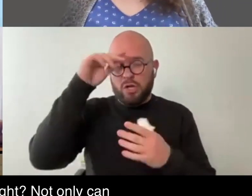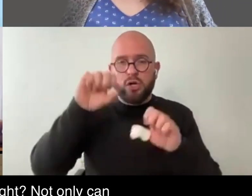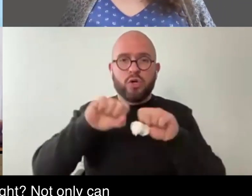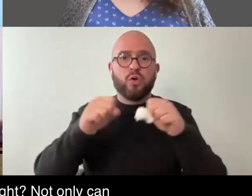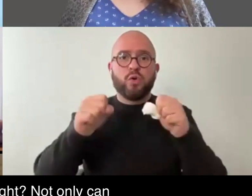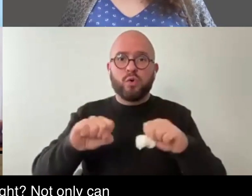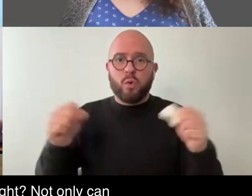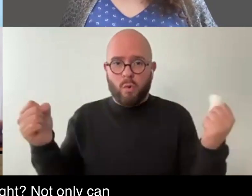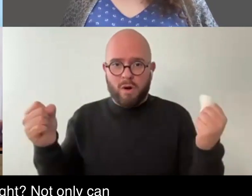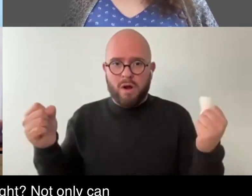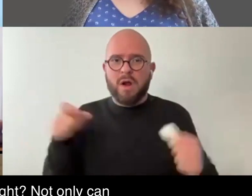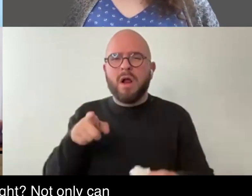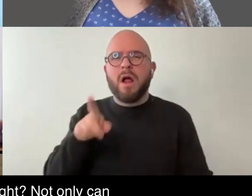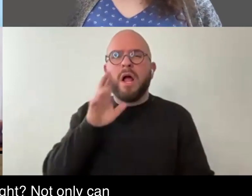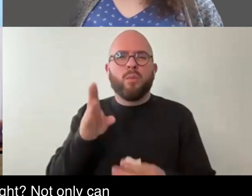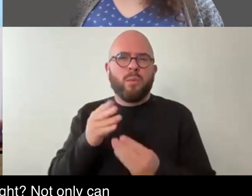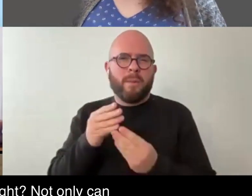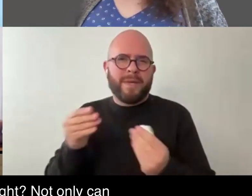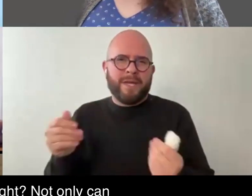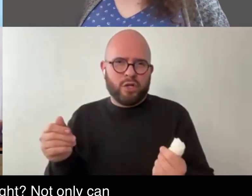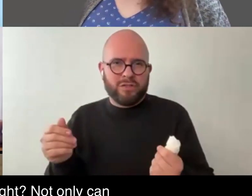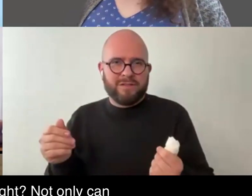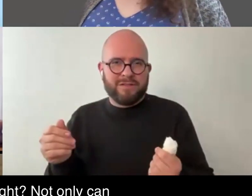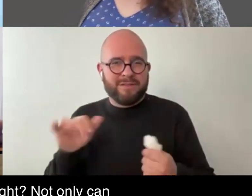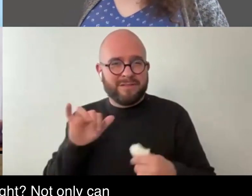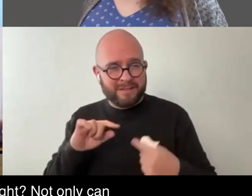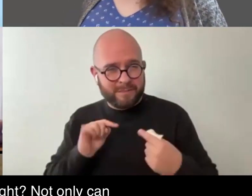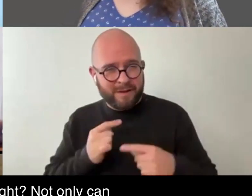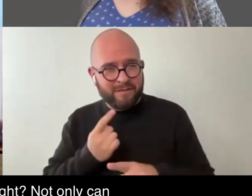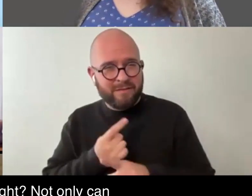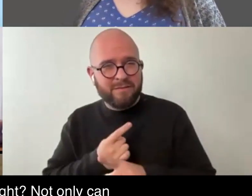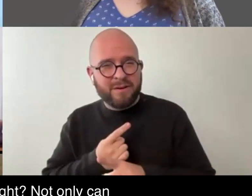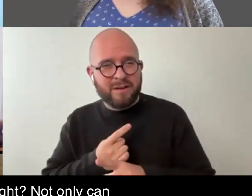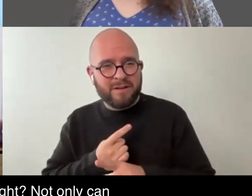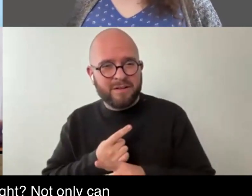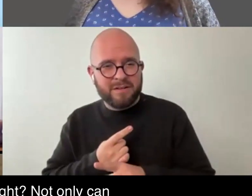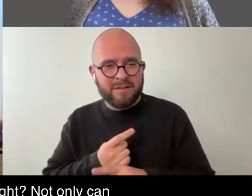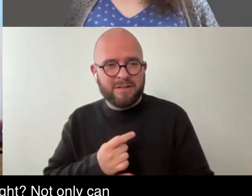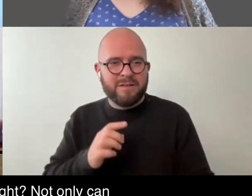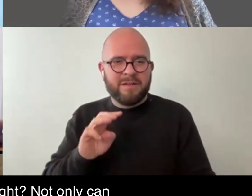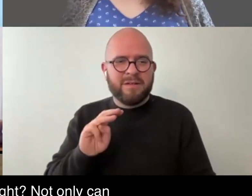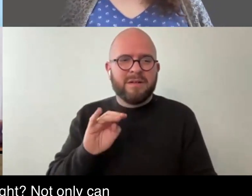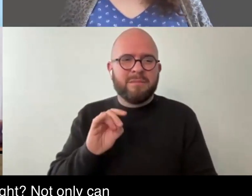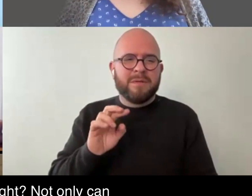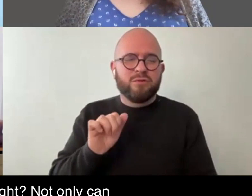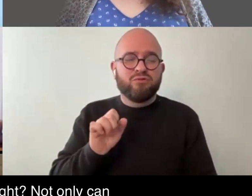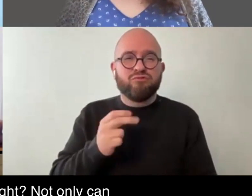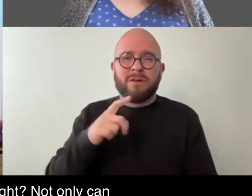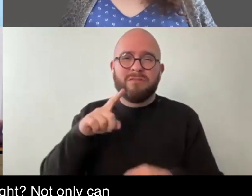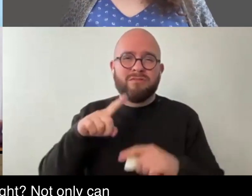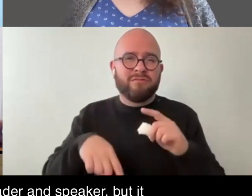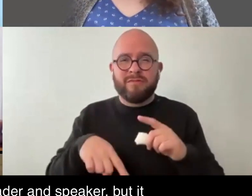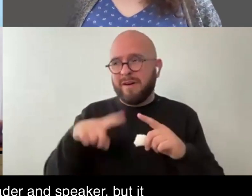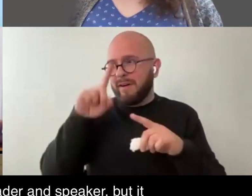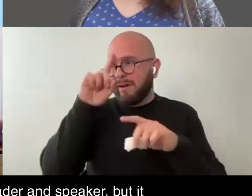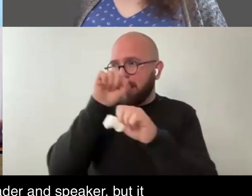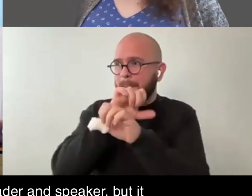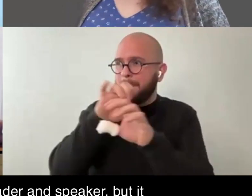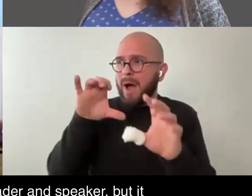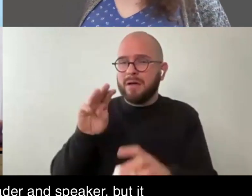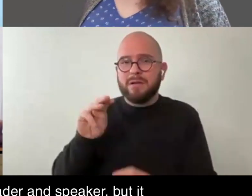Oh, so painful, right? Not only can the midrash not imagine Moses as like